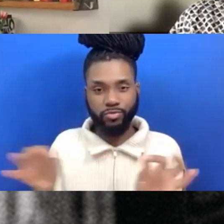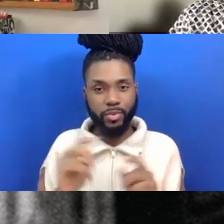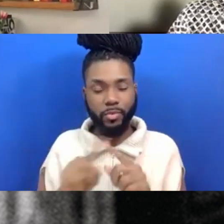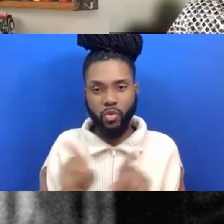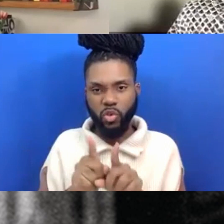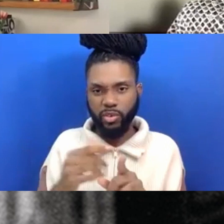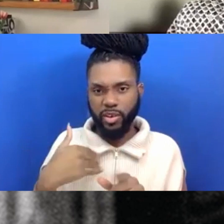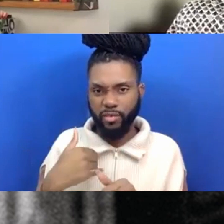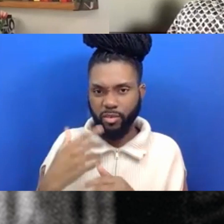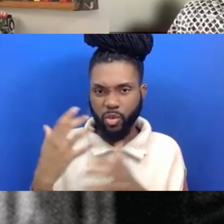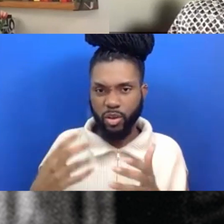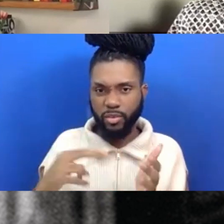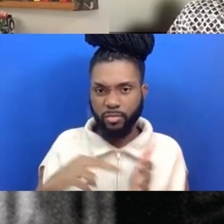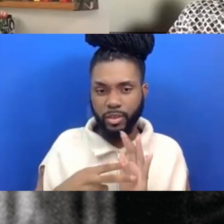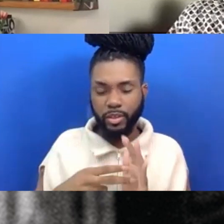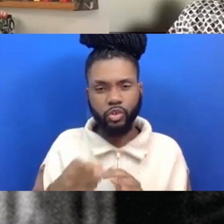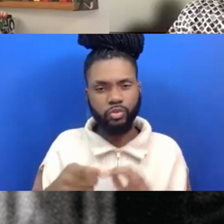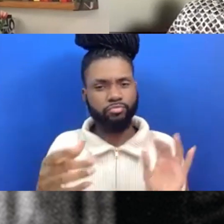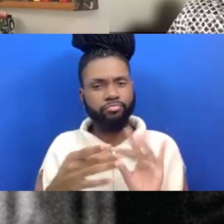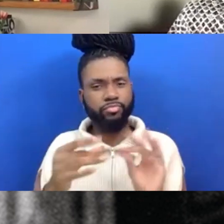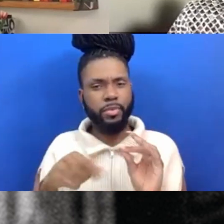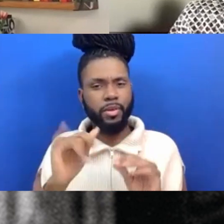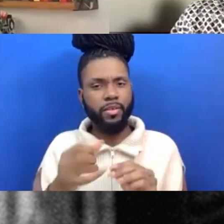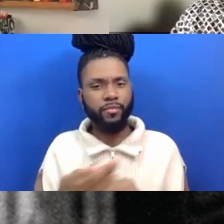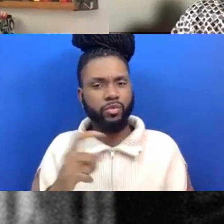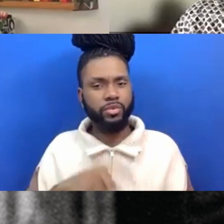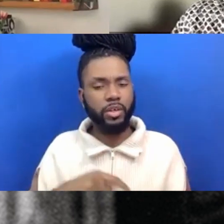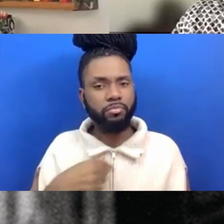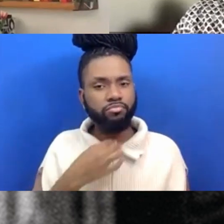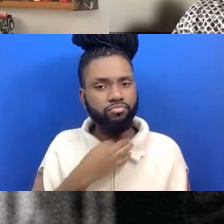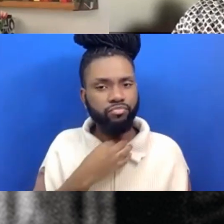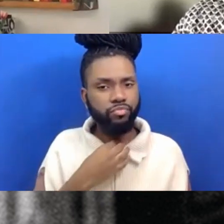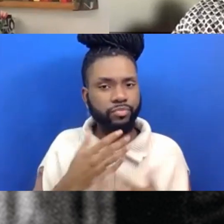And you've referenced it a few times, and I want to hear you talk about